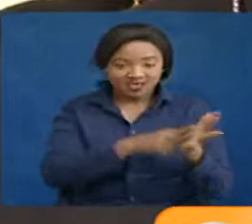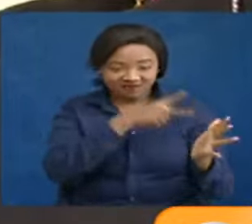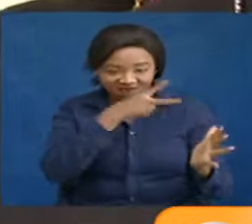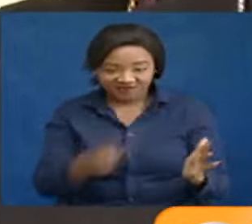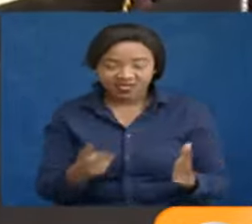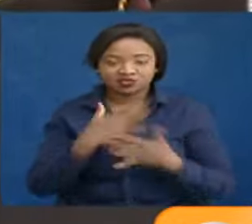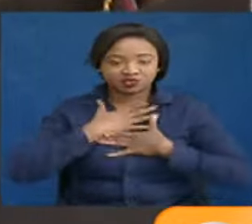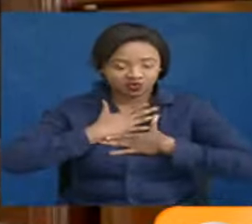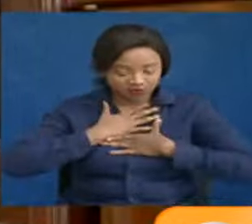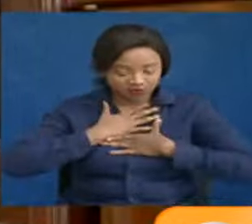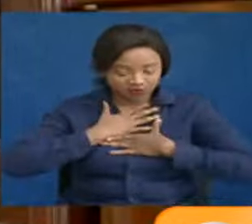promises to Kenyans,